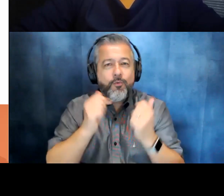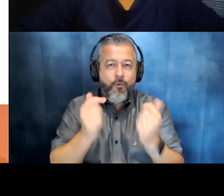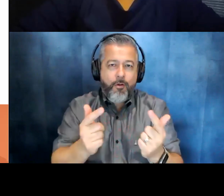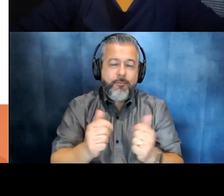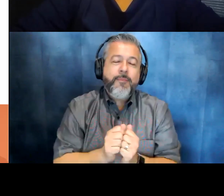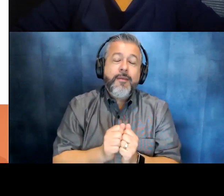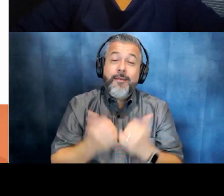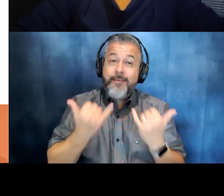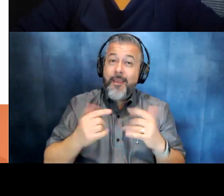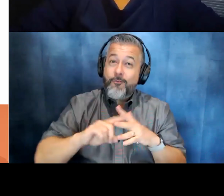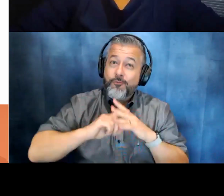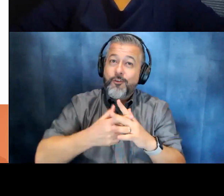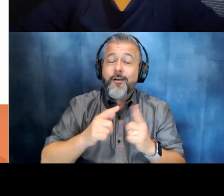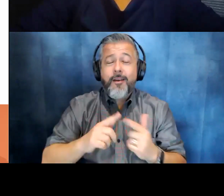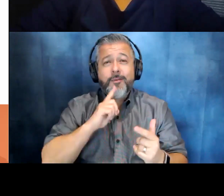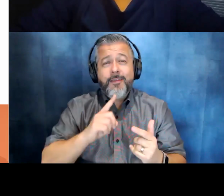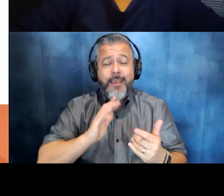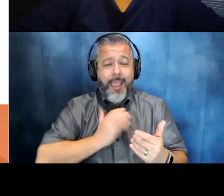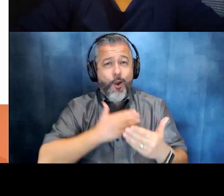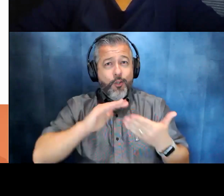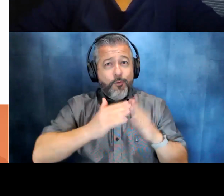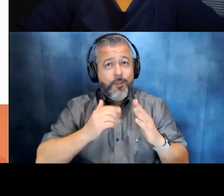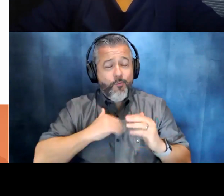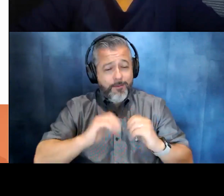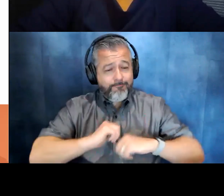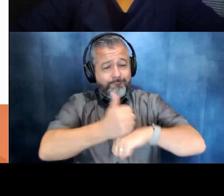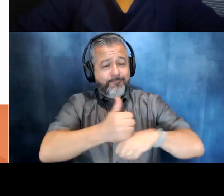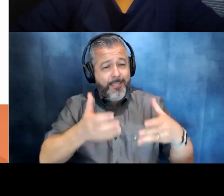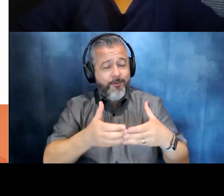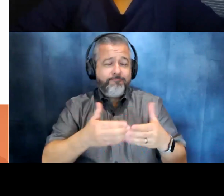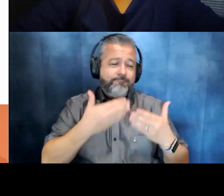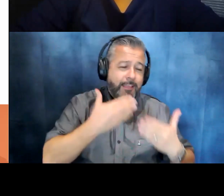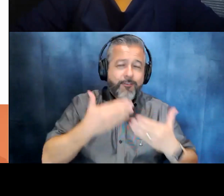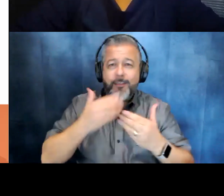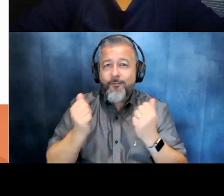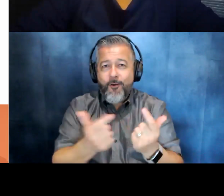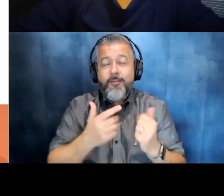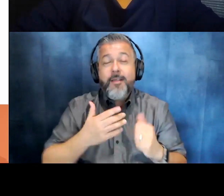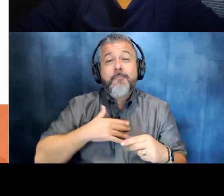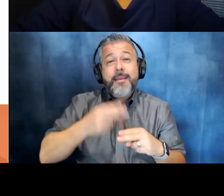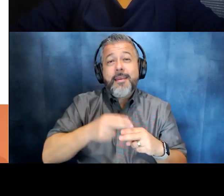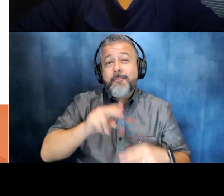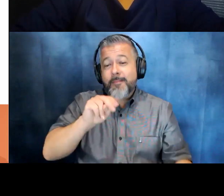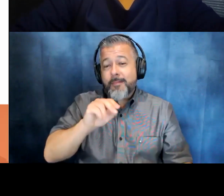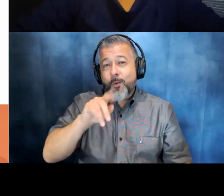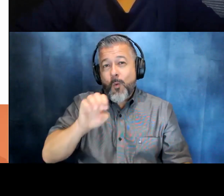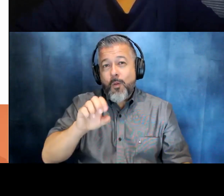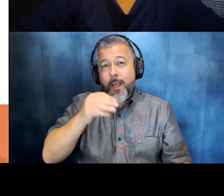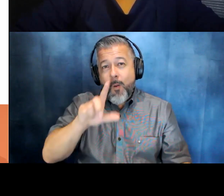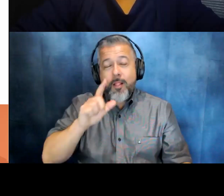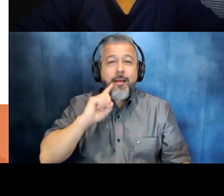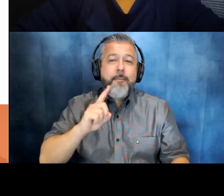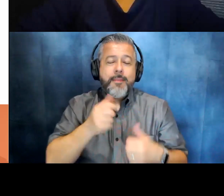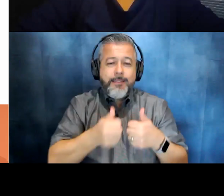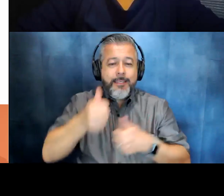so thankful for the community we have built here. My name is Nicole Howell. I'm the Executive Director for Ombudsman Services